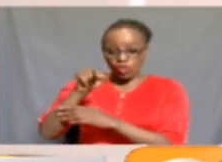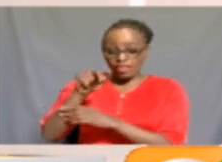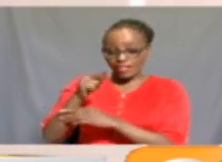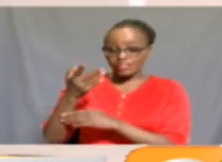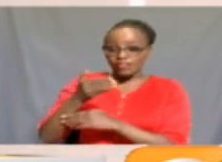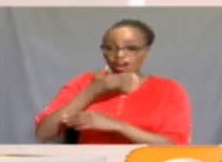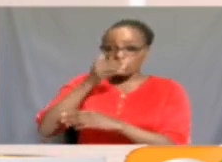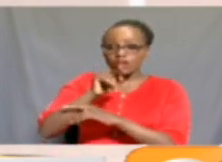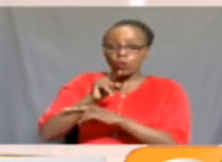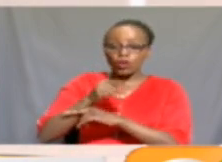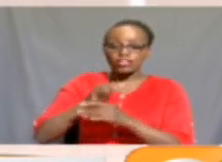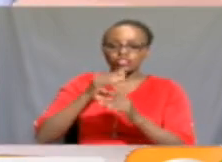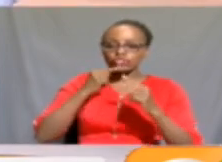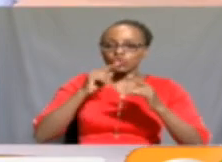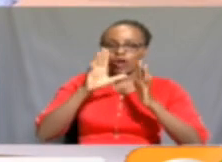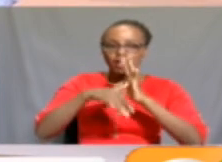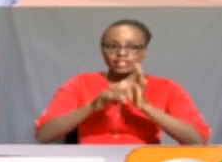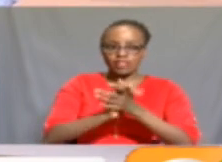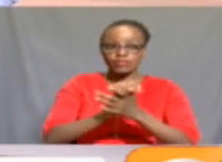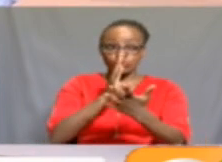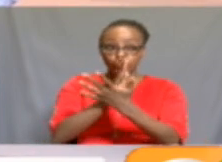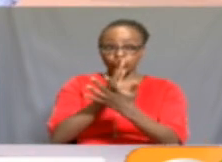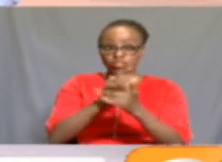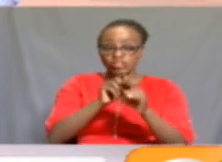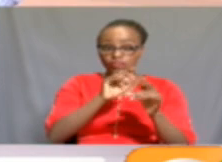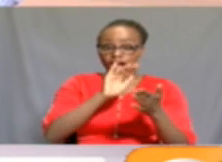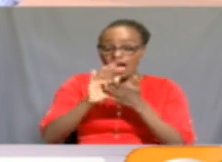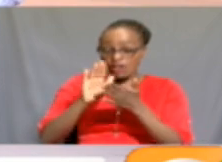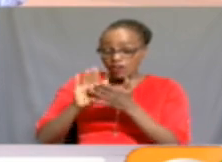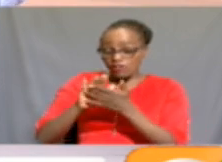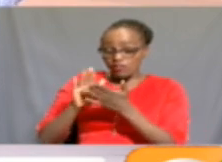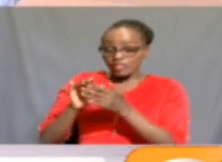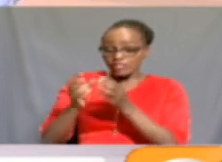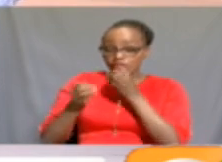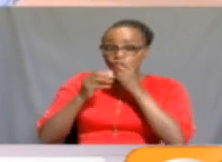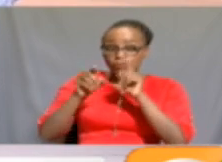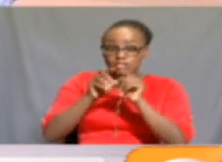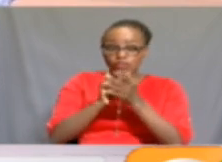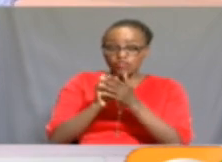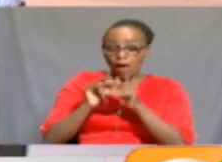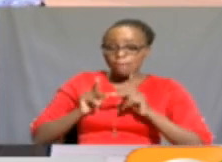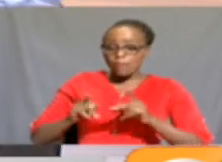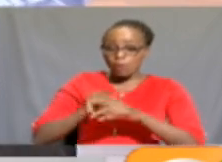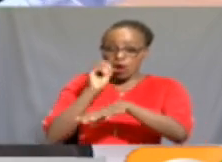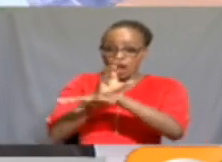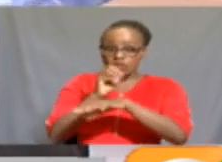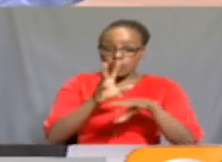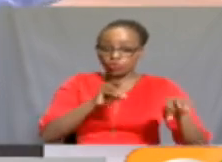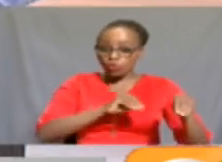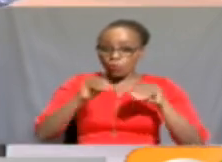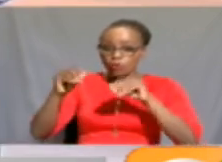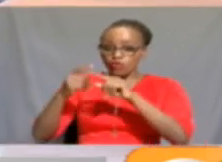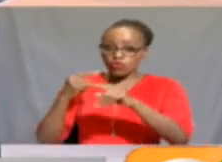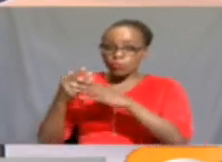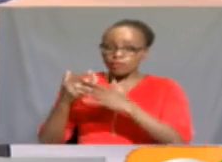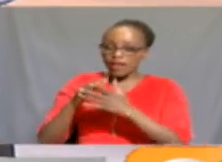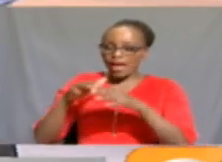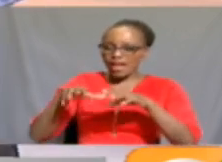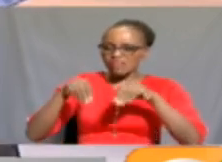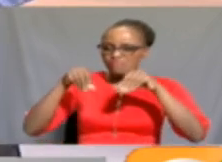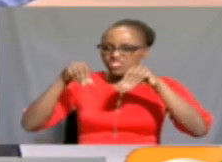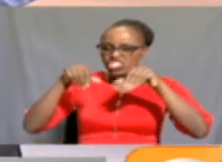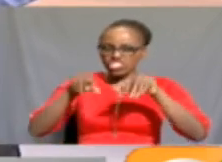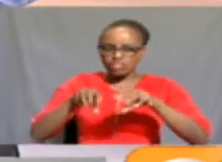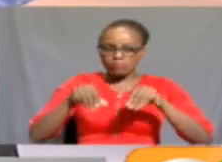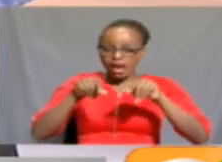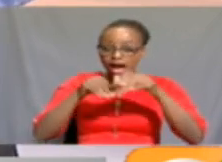appreciate that. We'll get back to you later. That's right. And a quick update on that. Coast residents have been advised to move away from the beach after this